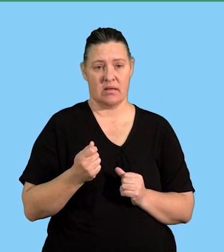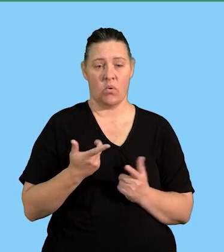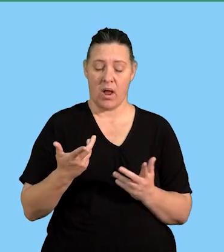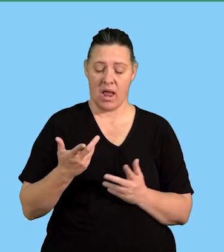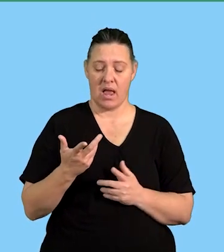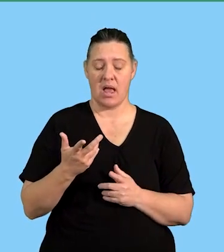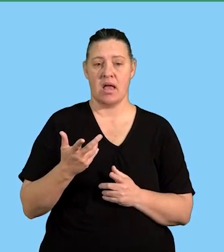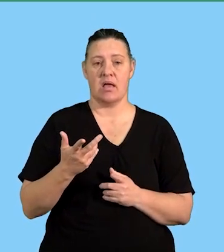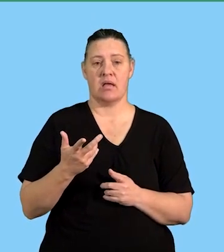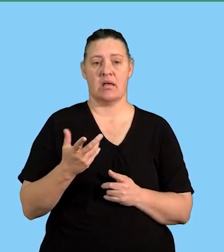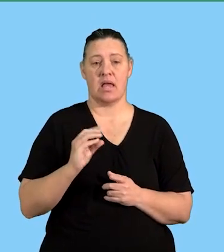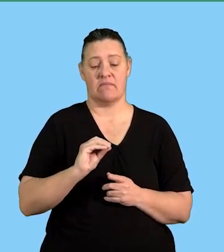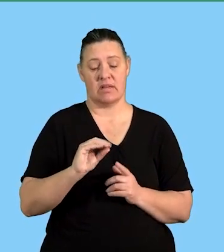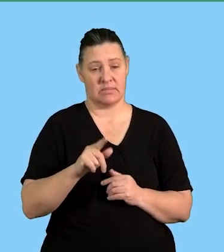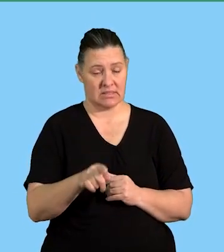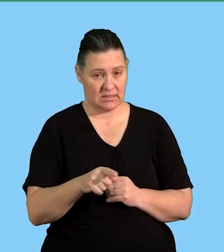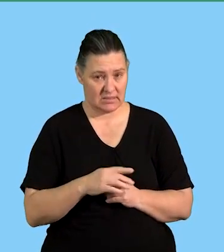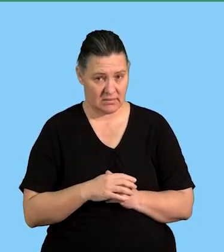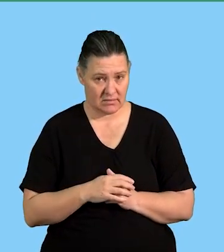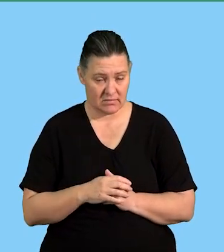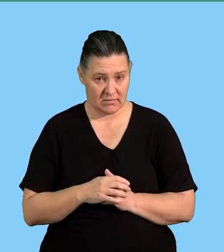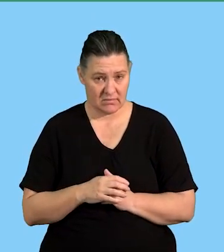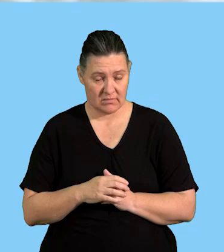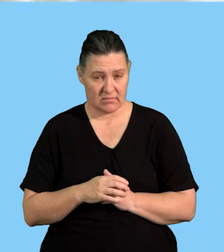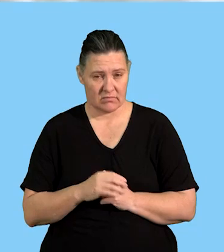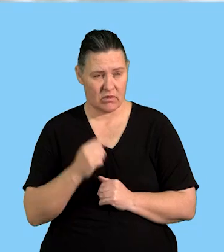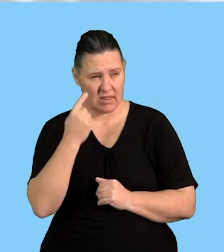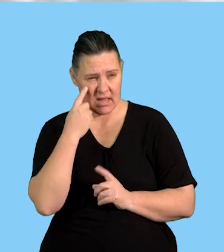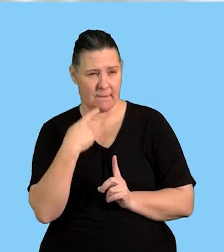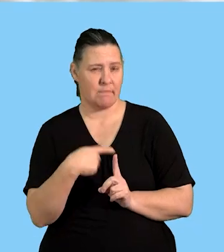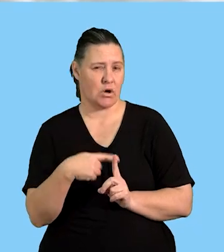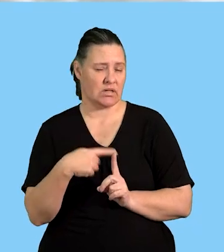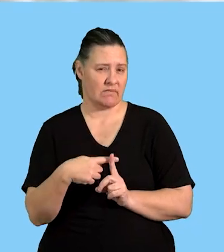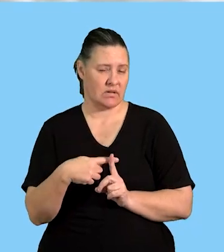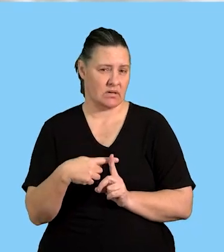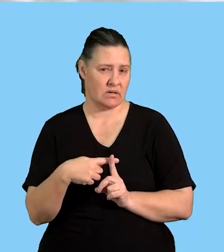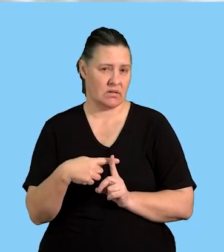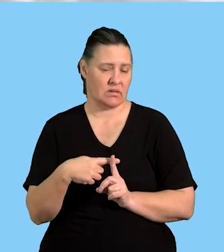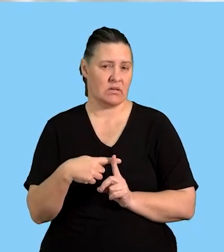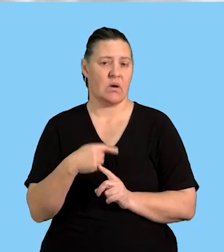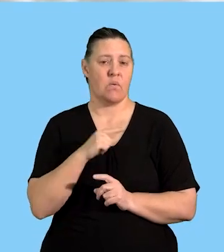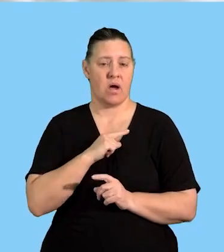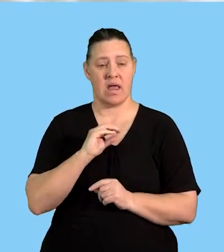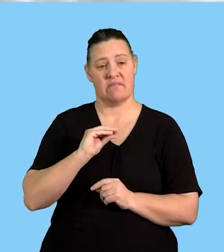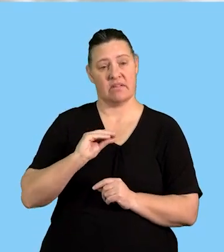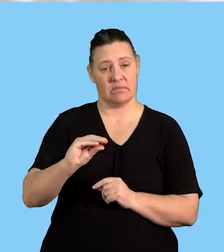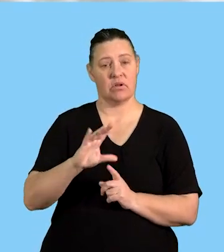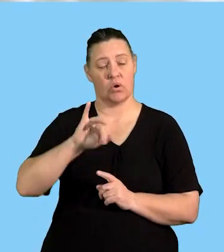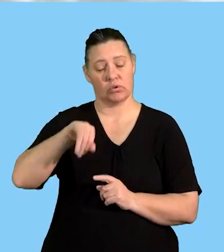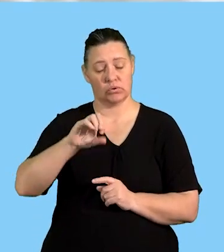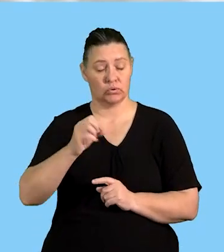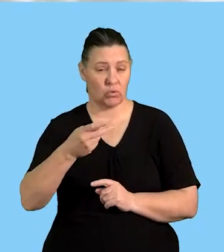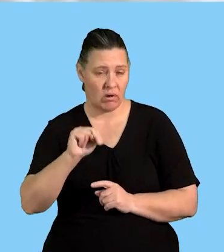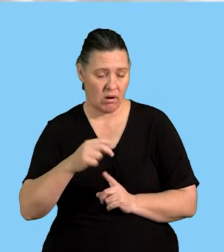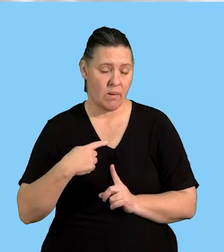money in an investment. Now, we are thinking positive because we are talking about investment. So John